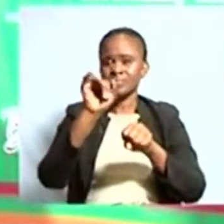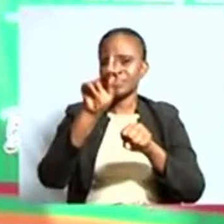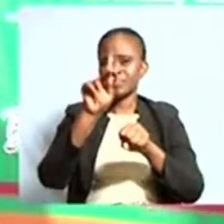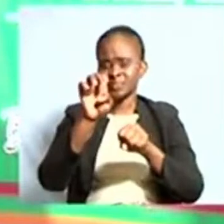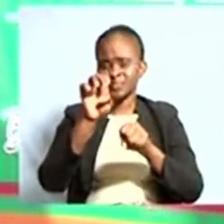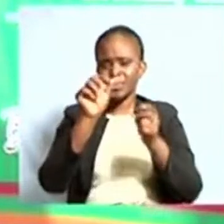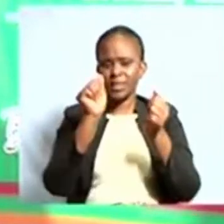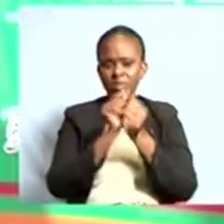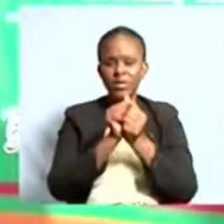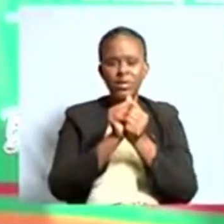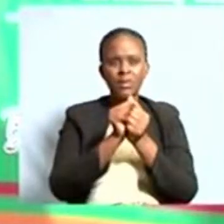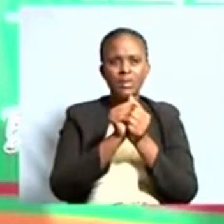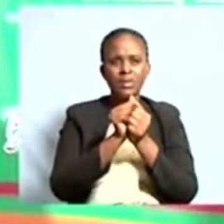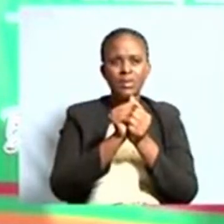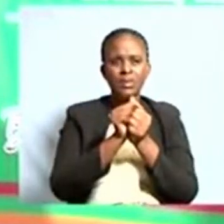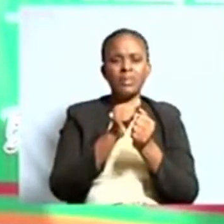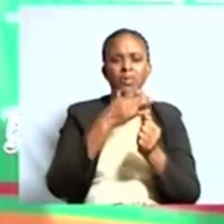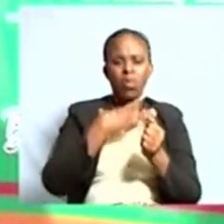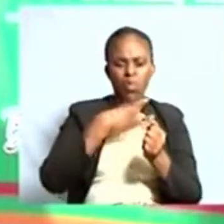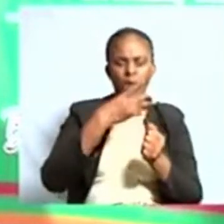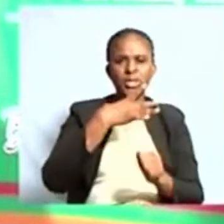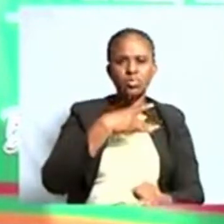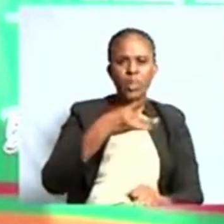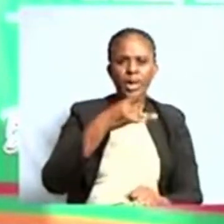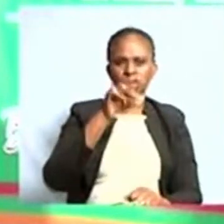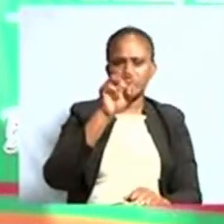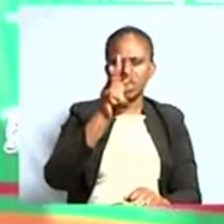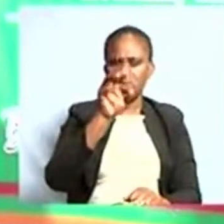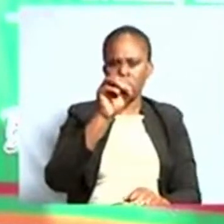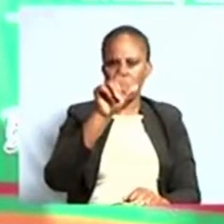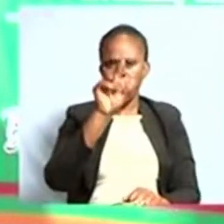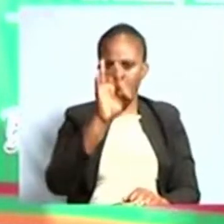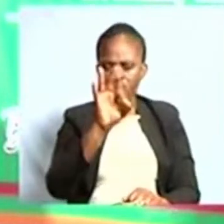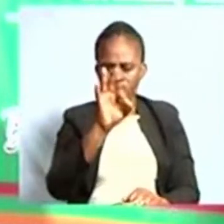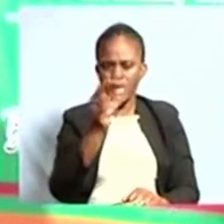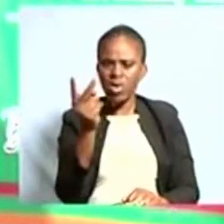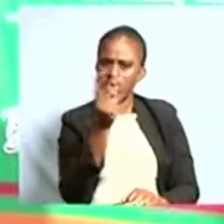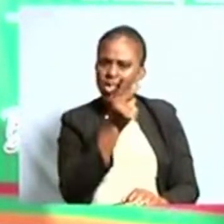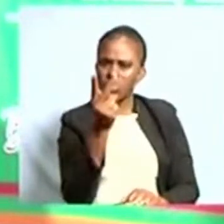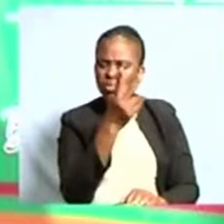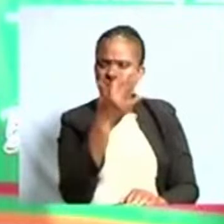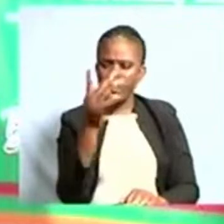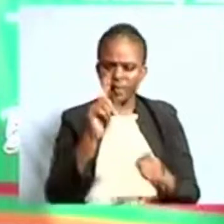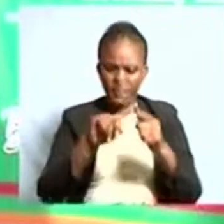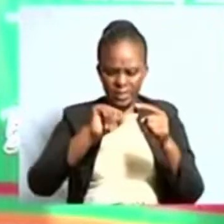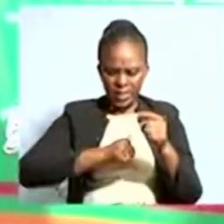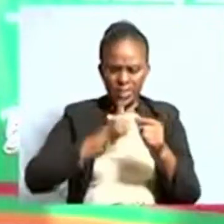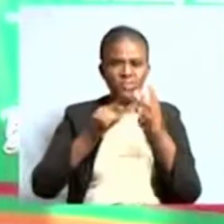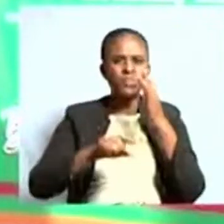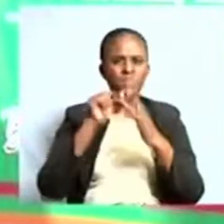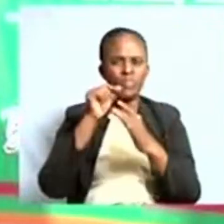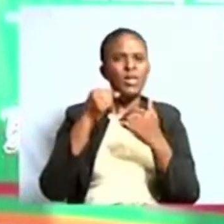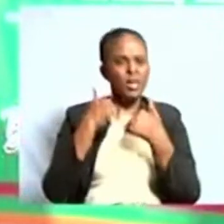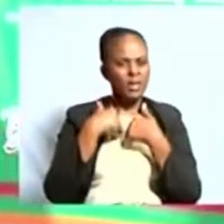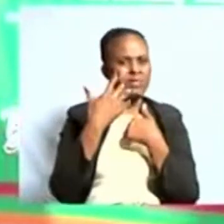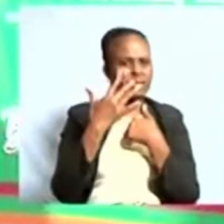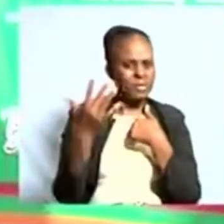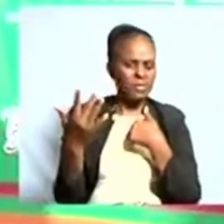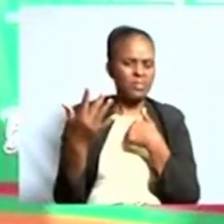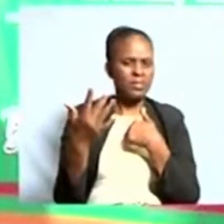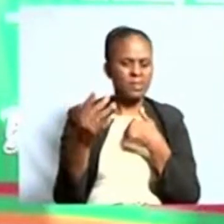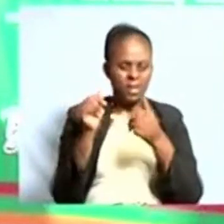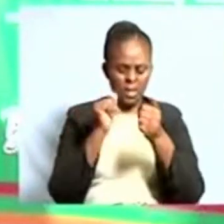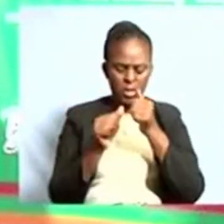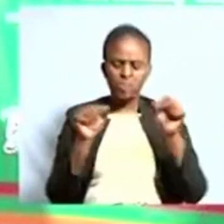White Wolf. These are two brands, but we found that there were products or